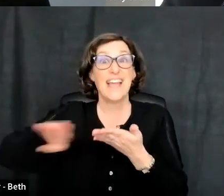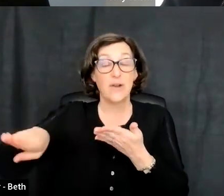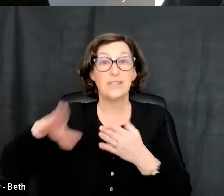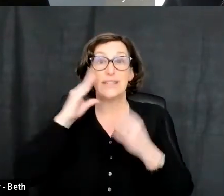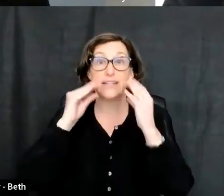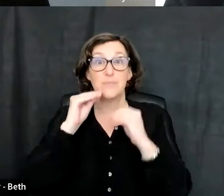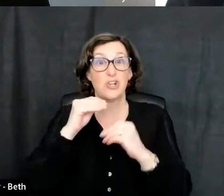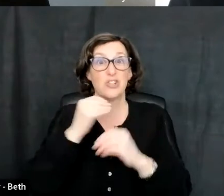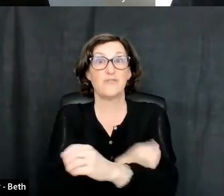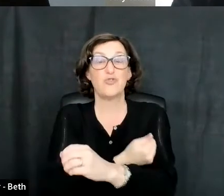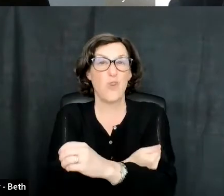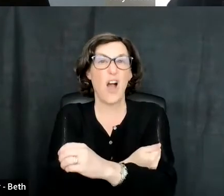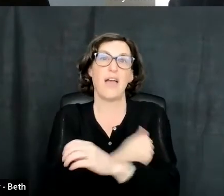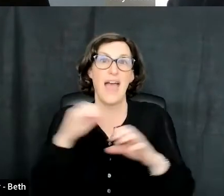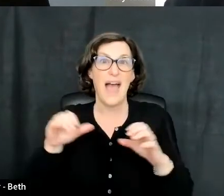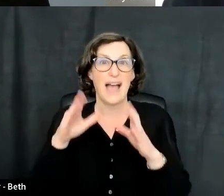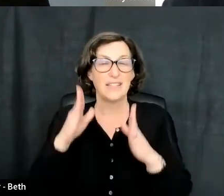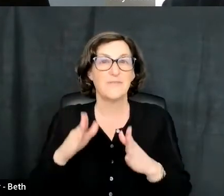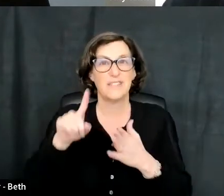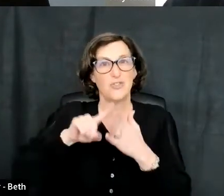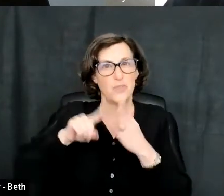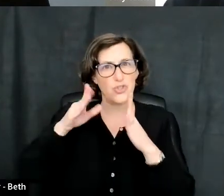as Researchers,"